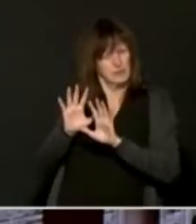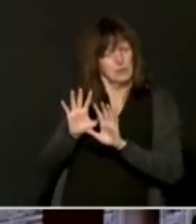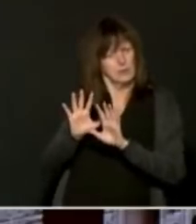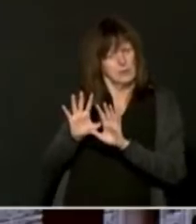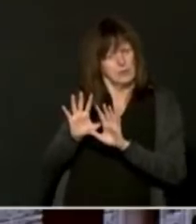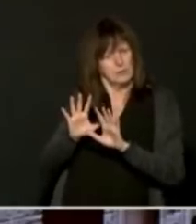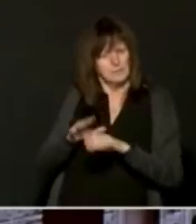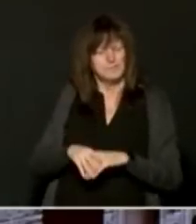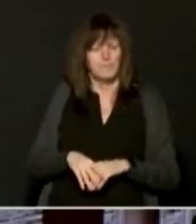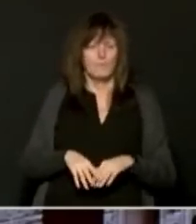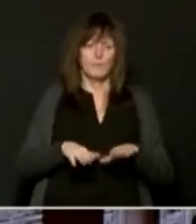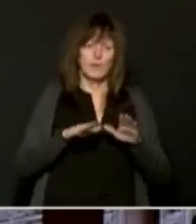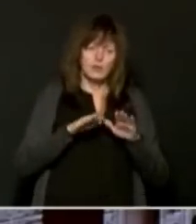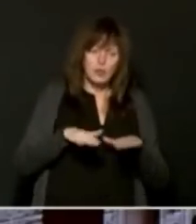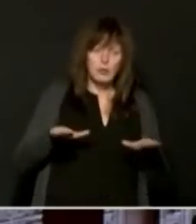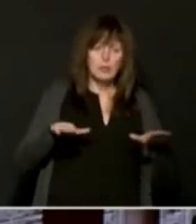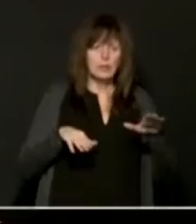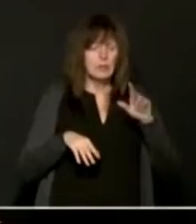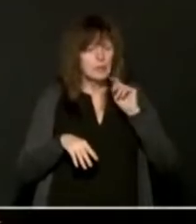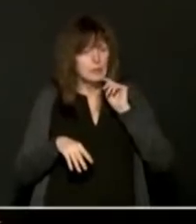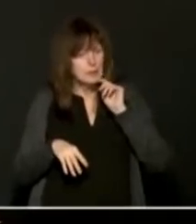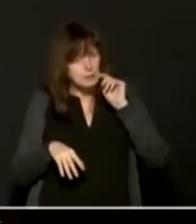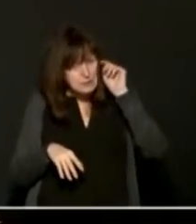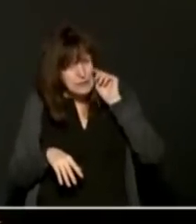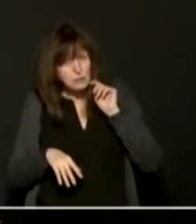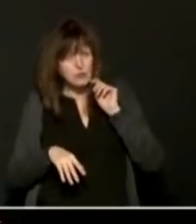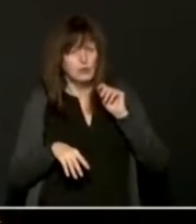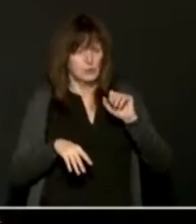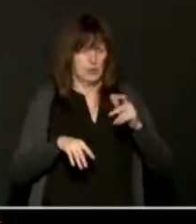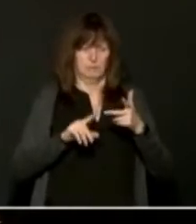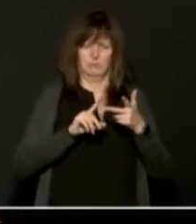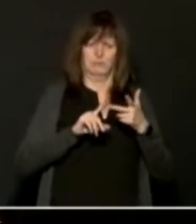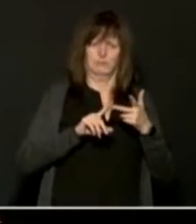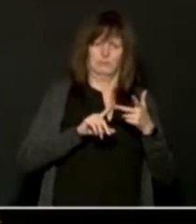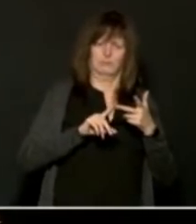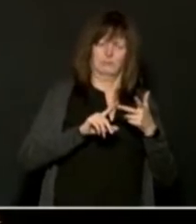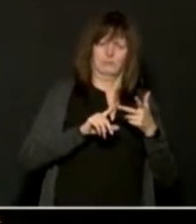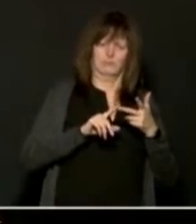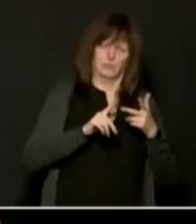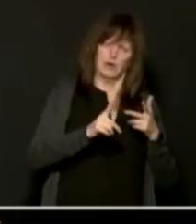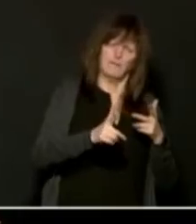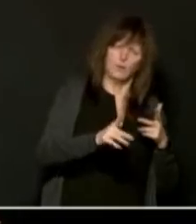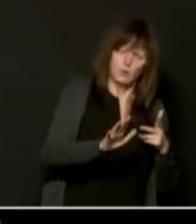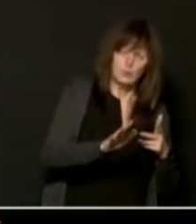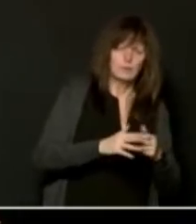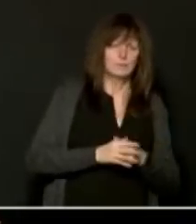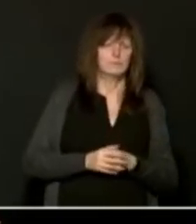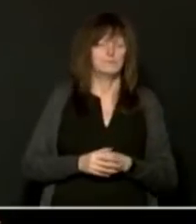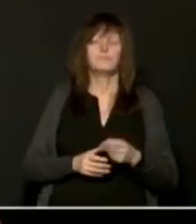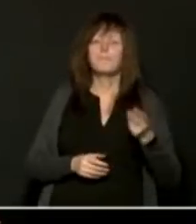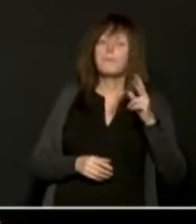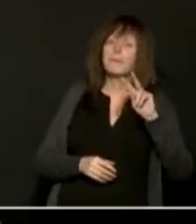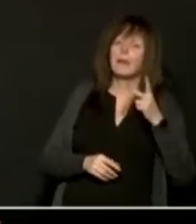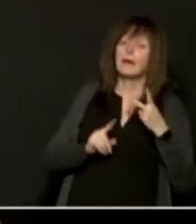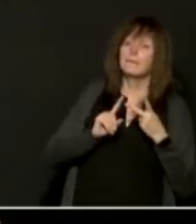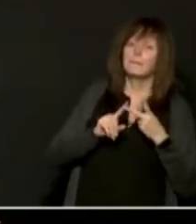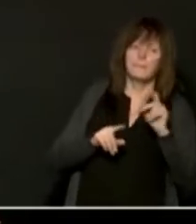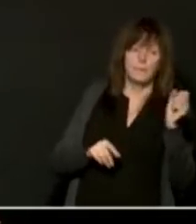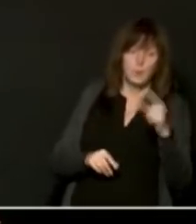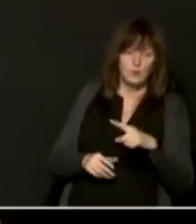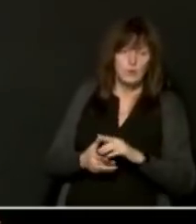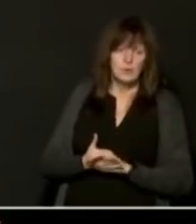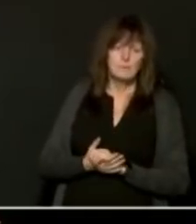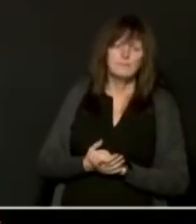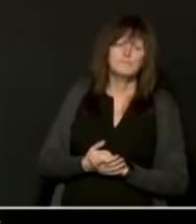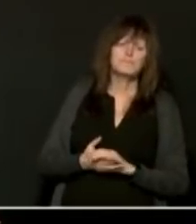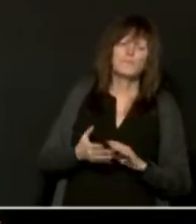time. Follow-up? So do you have any more details? At when can we